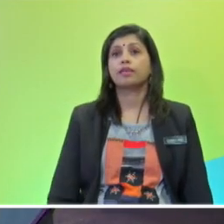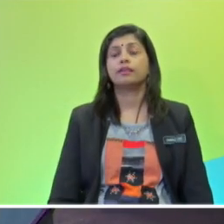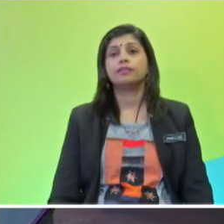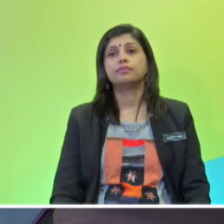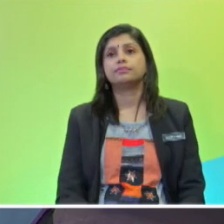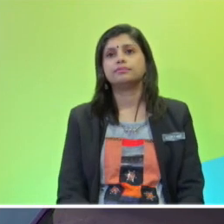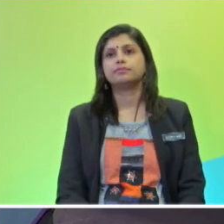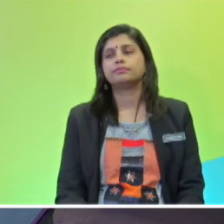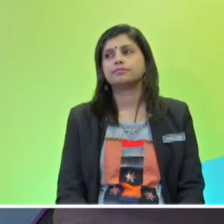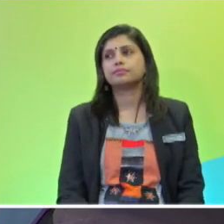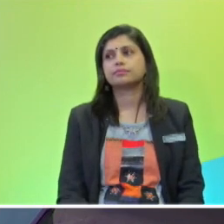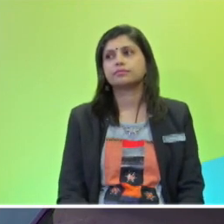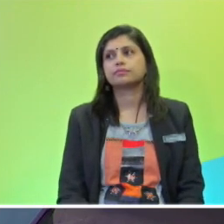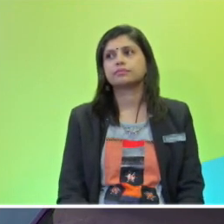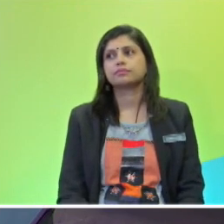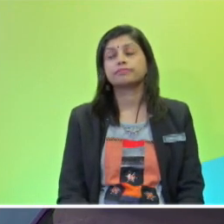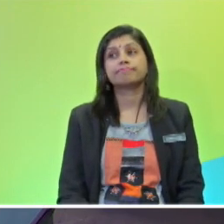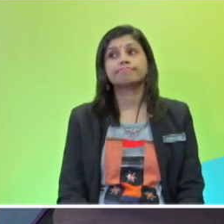somehow put this together. So it's